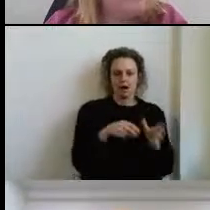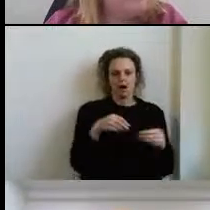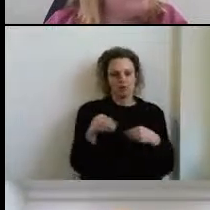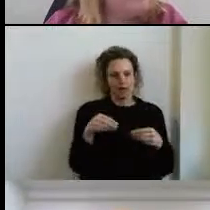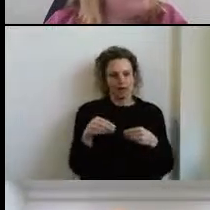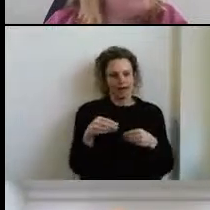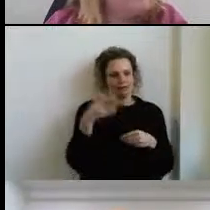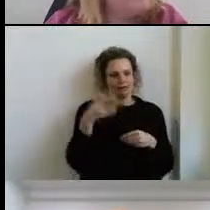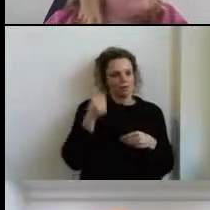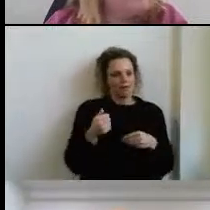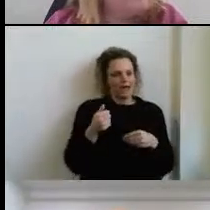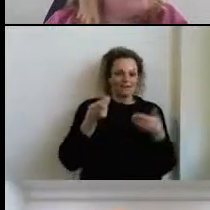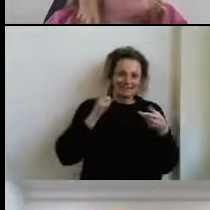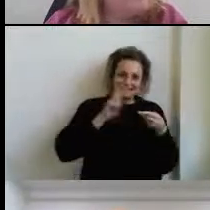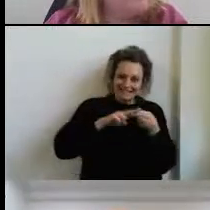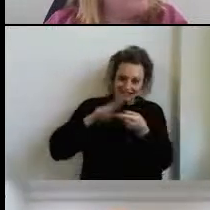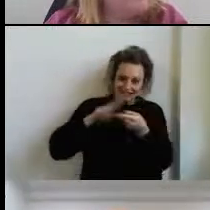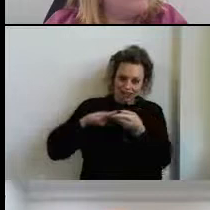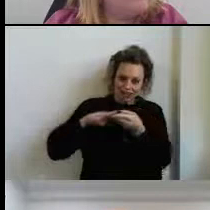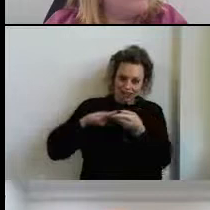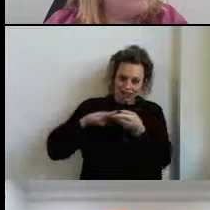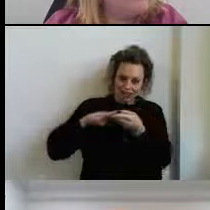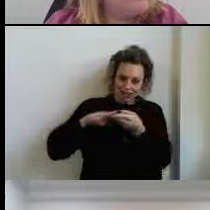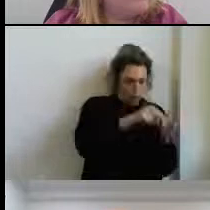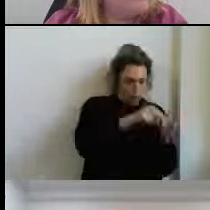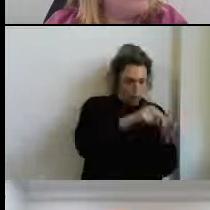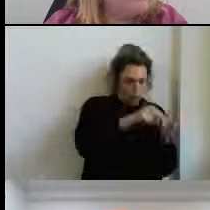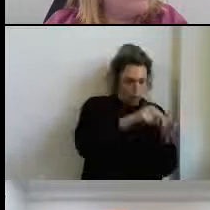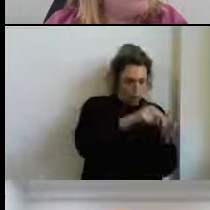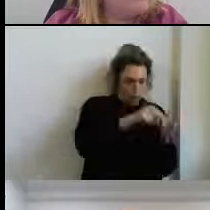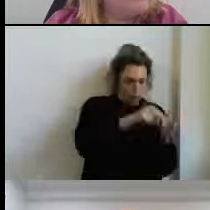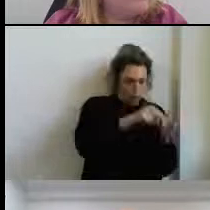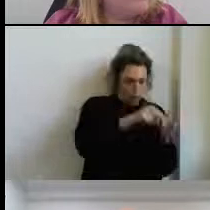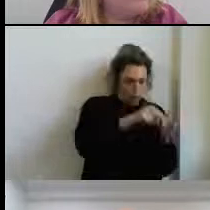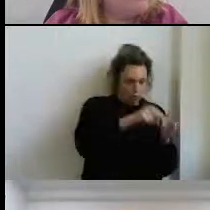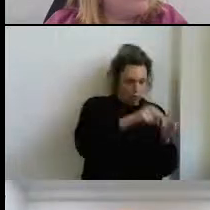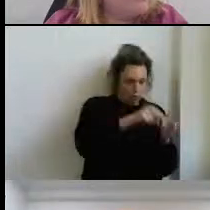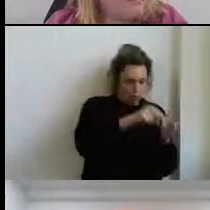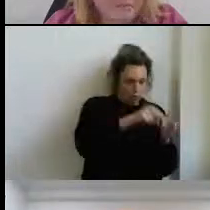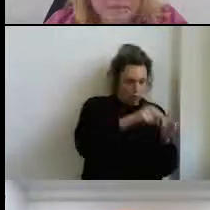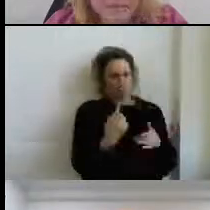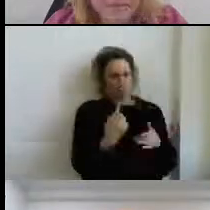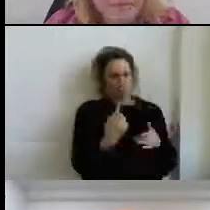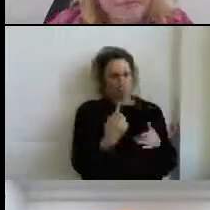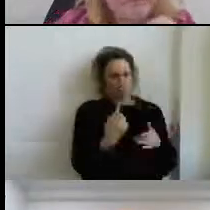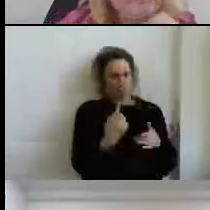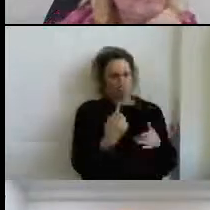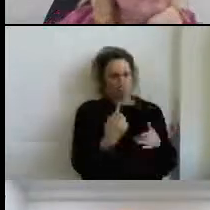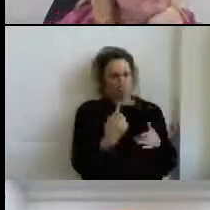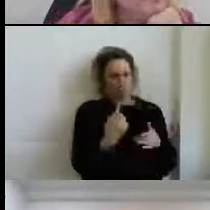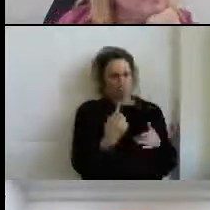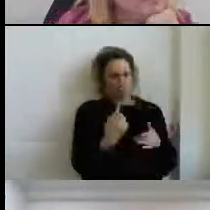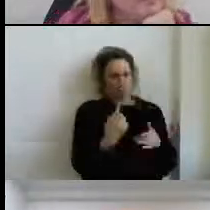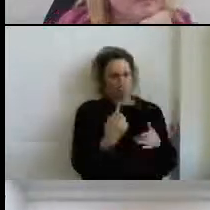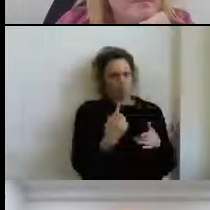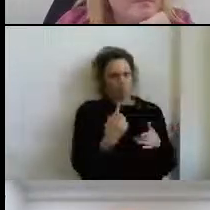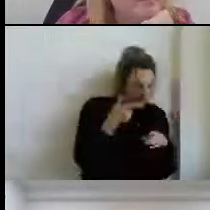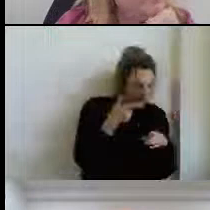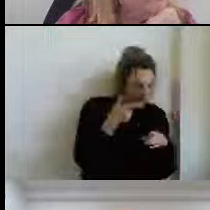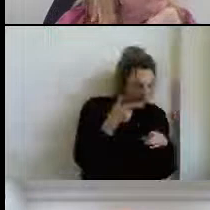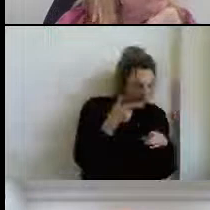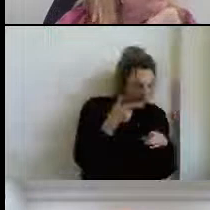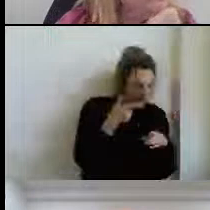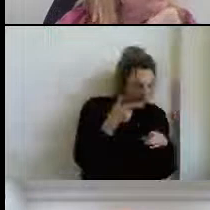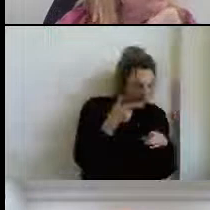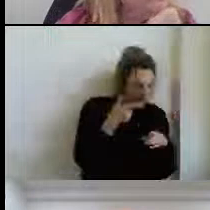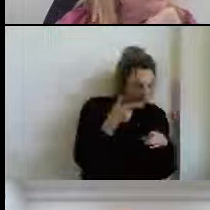keys, for you to put them on your shortcut keys, the ones that you want to very quickly locate on your device. Instead of using glue dots, Addy, right?